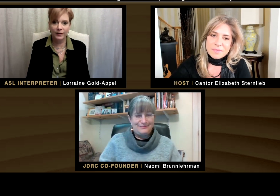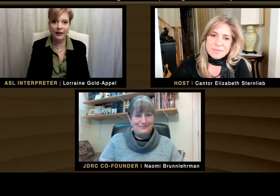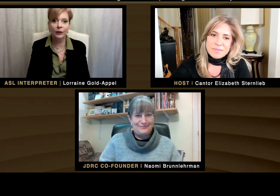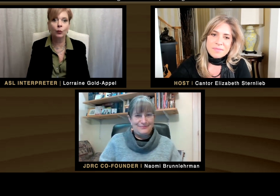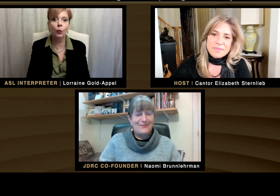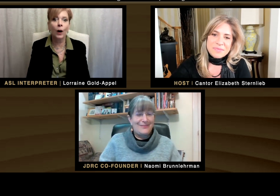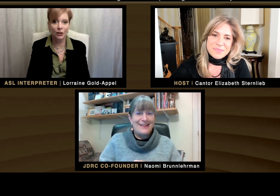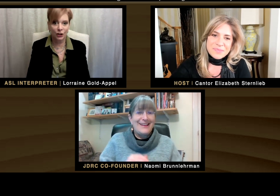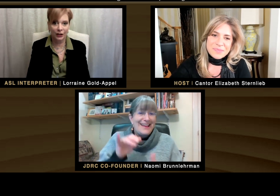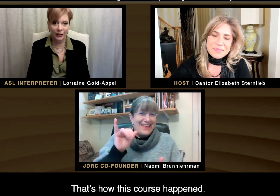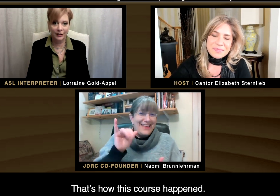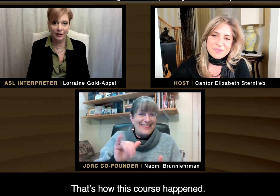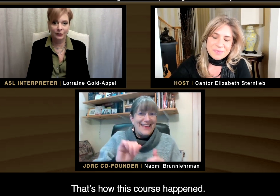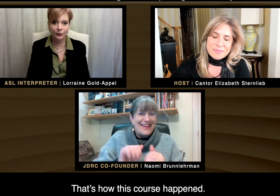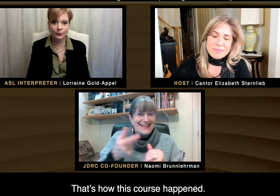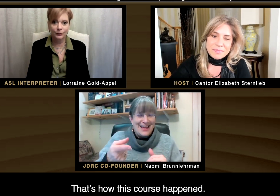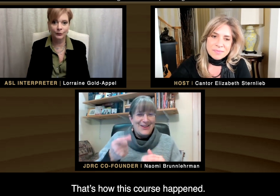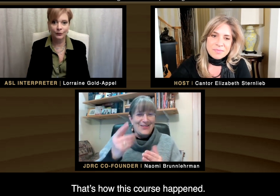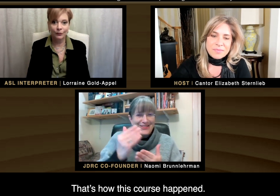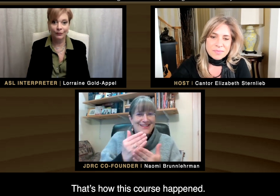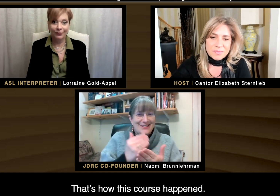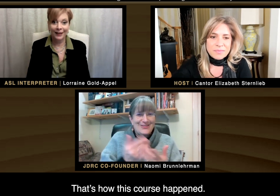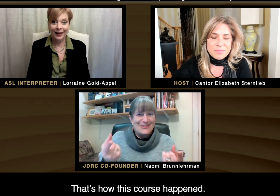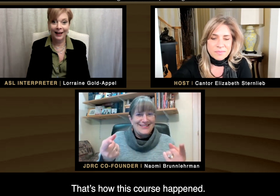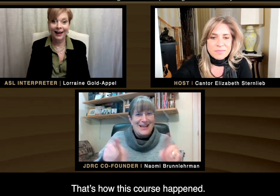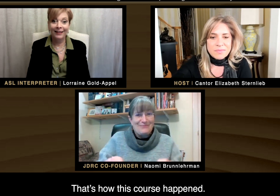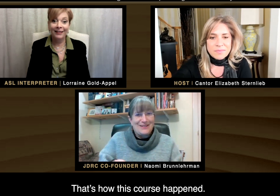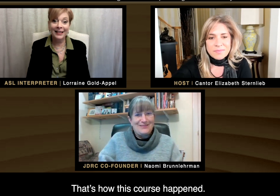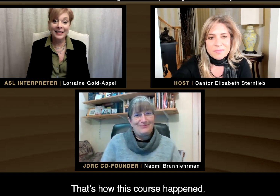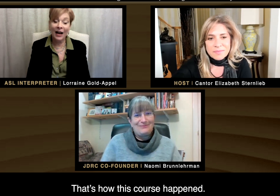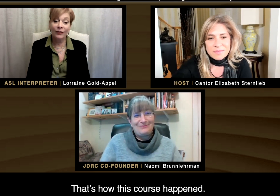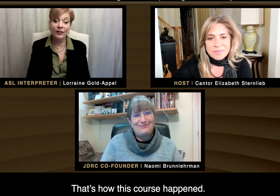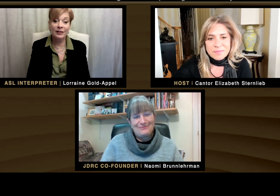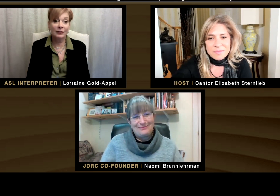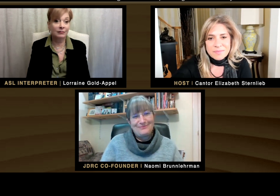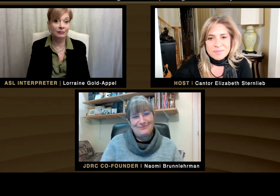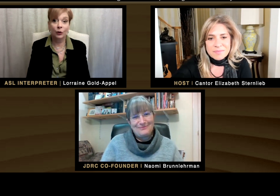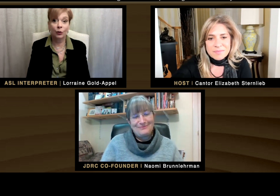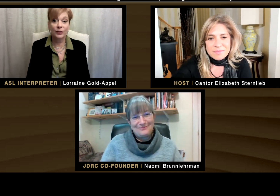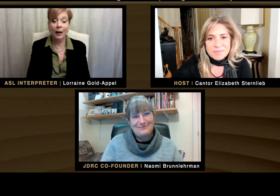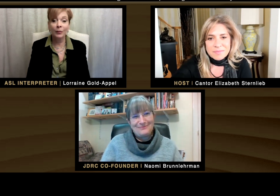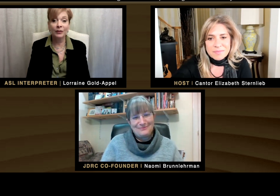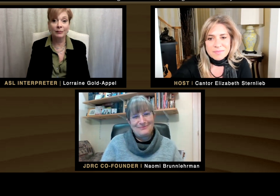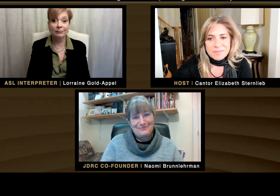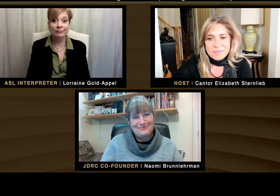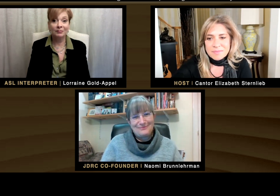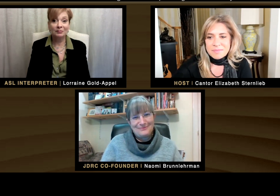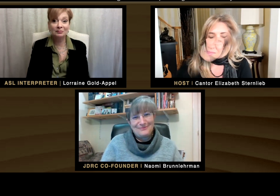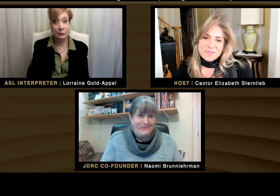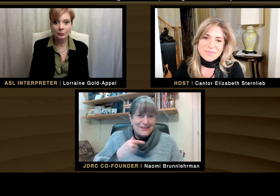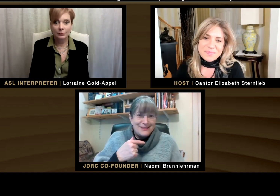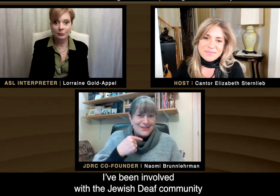the prayers. They can watch it in ASL. And that's how this course happened.